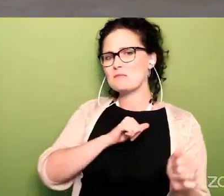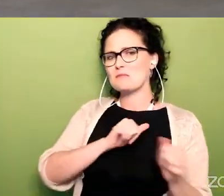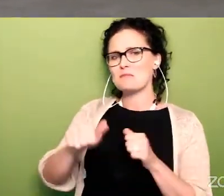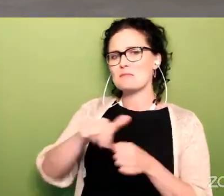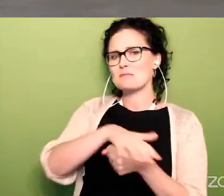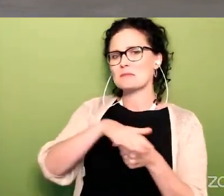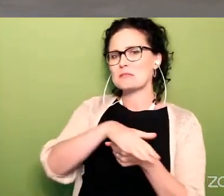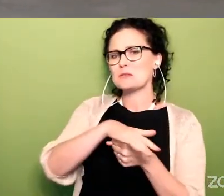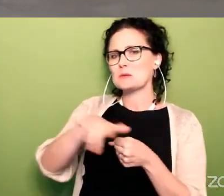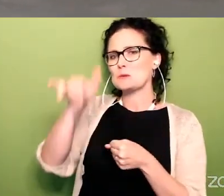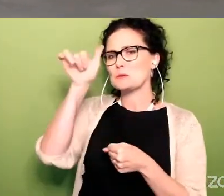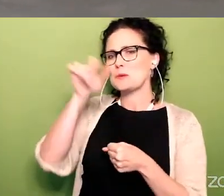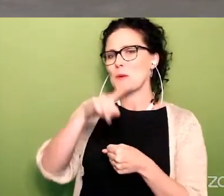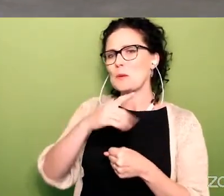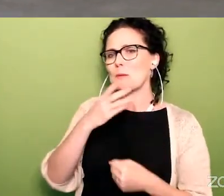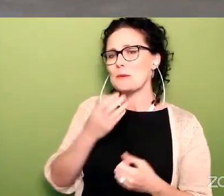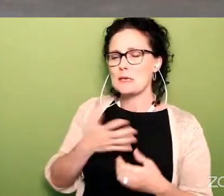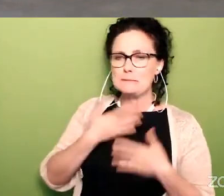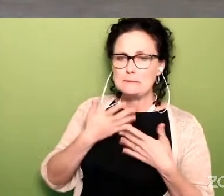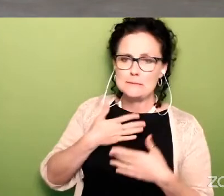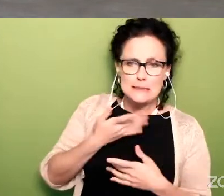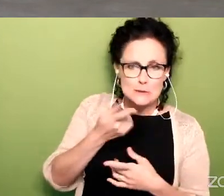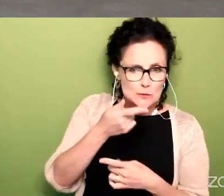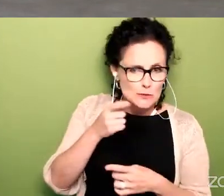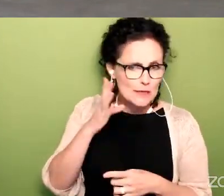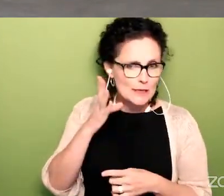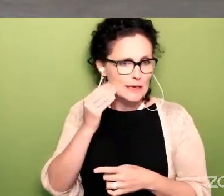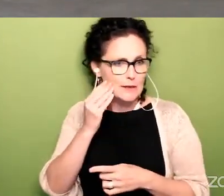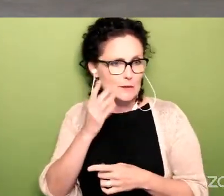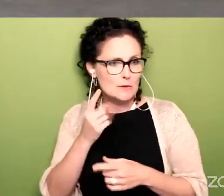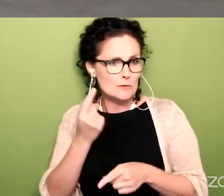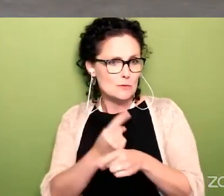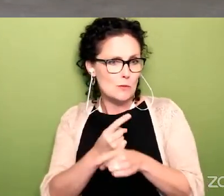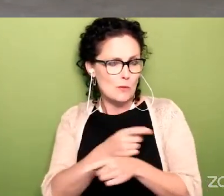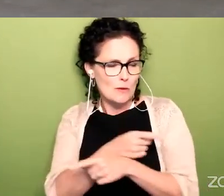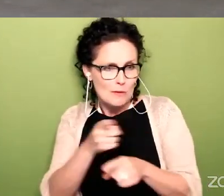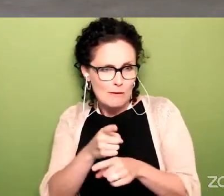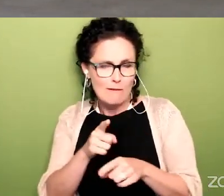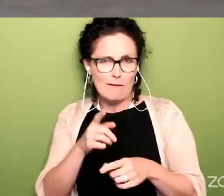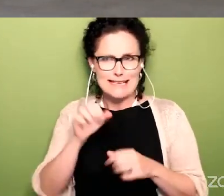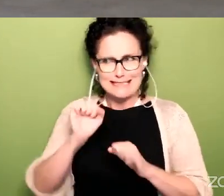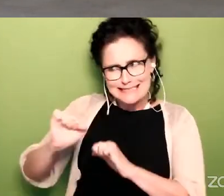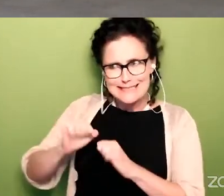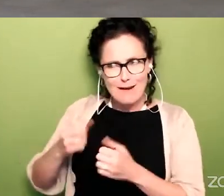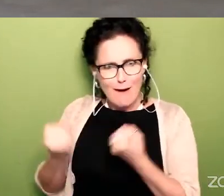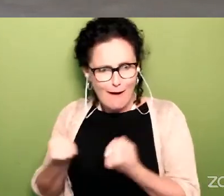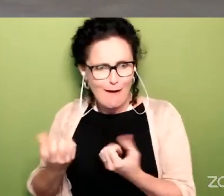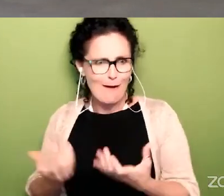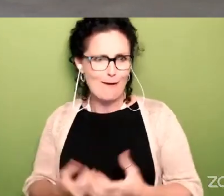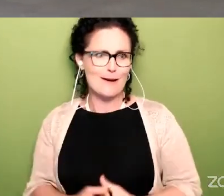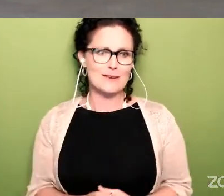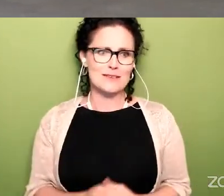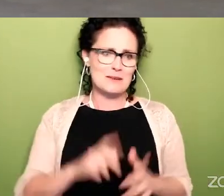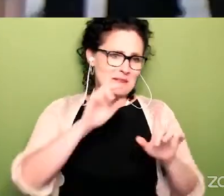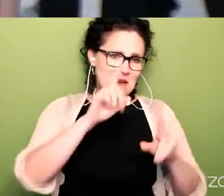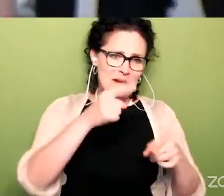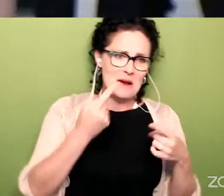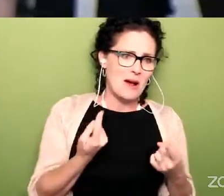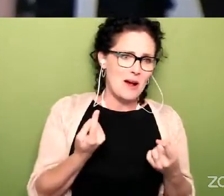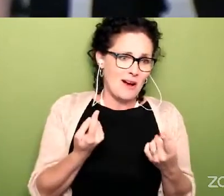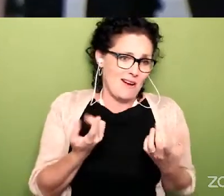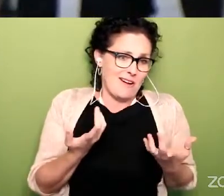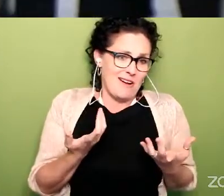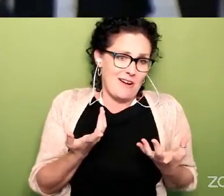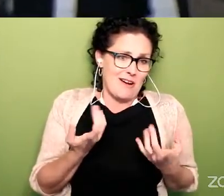country. Once we find my uncle's cousin. You said he was your cousin. Did I? If he